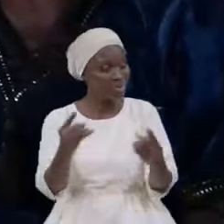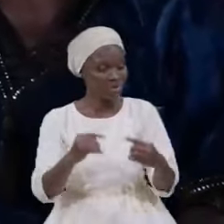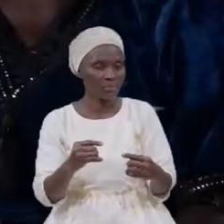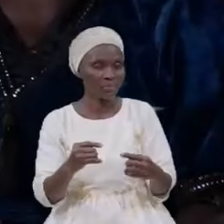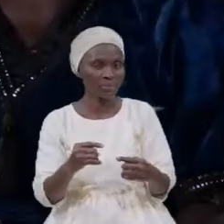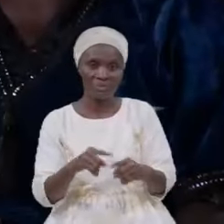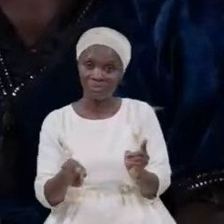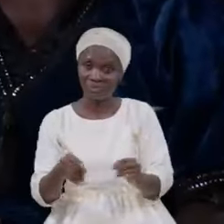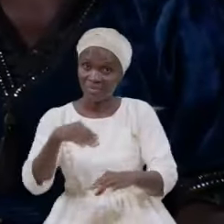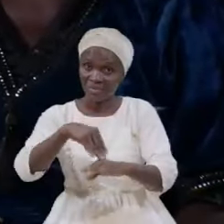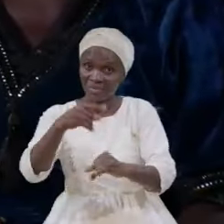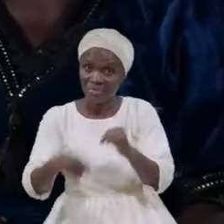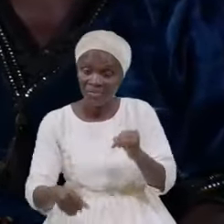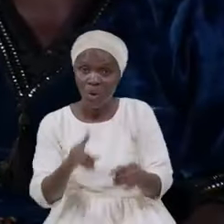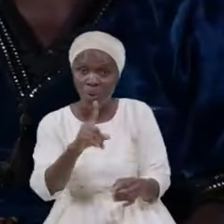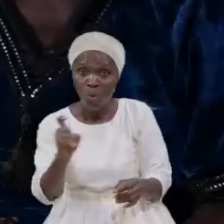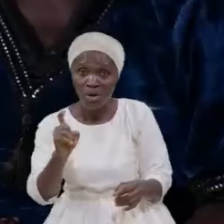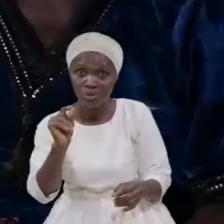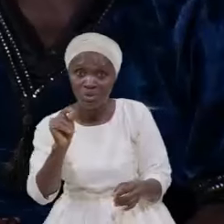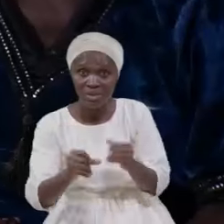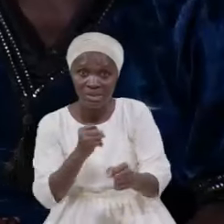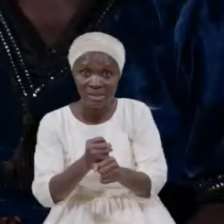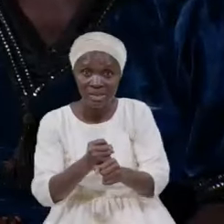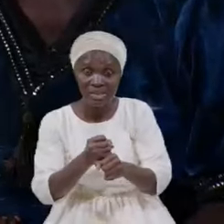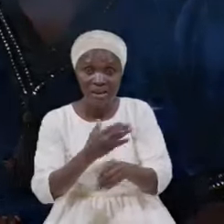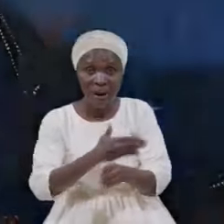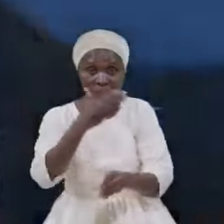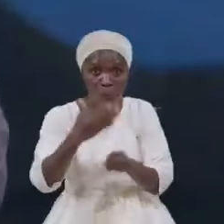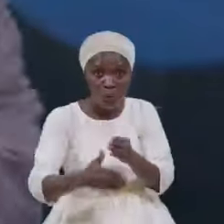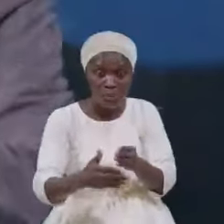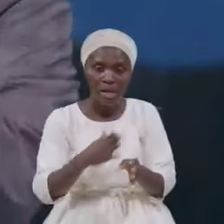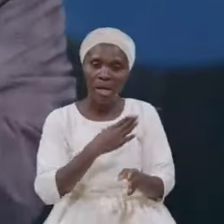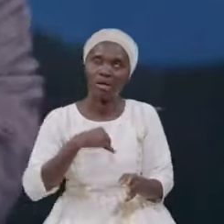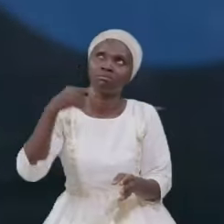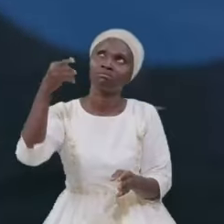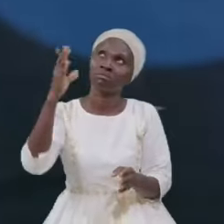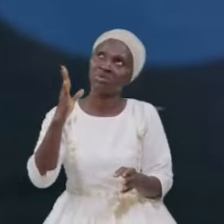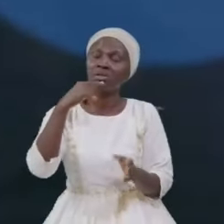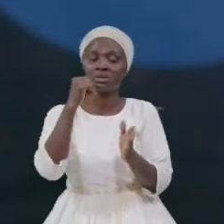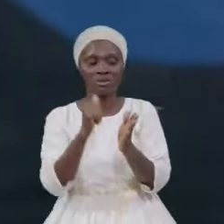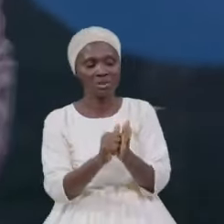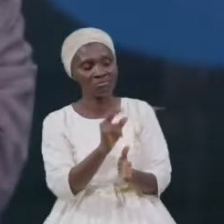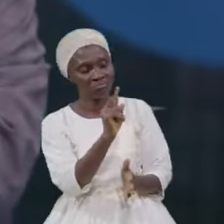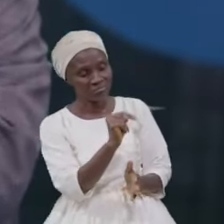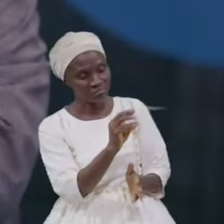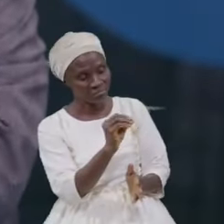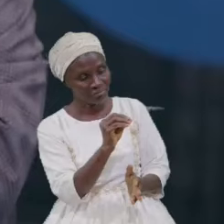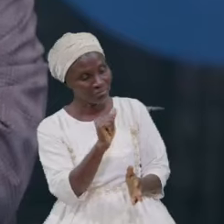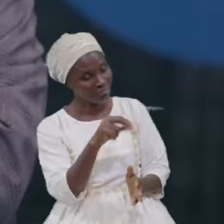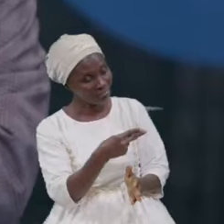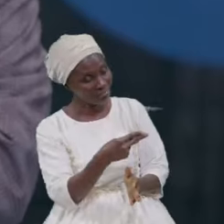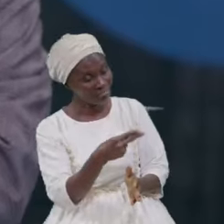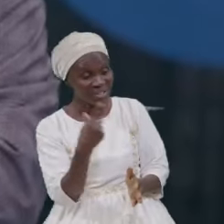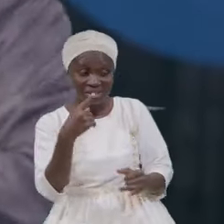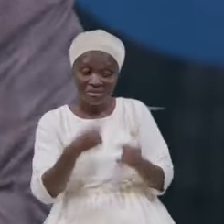passed. And God said, Noah, the final day I told you about, the flood will